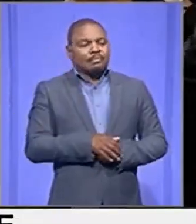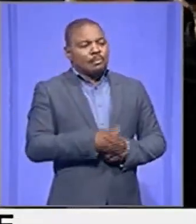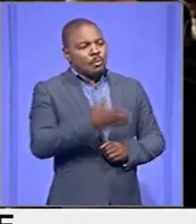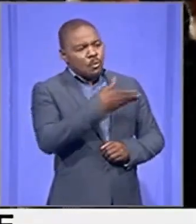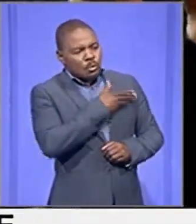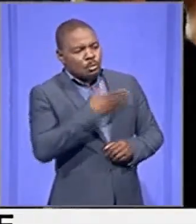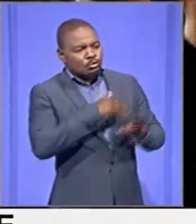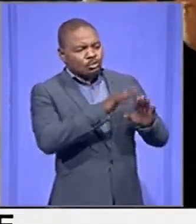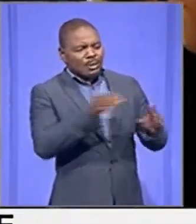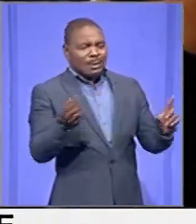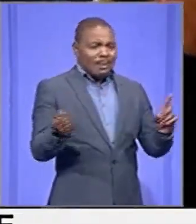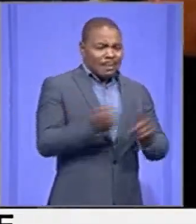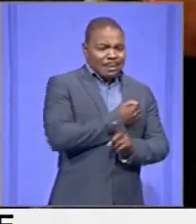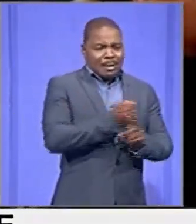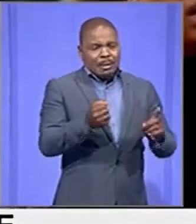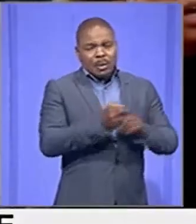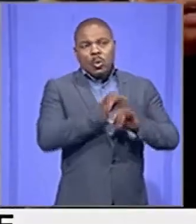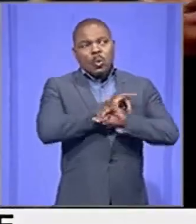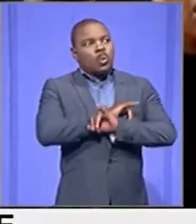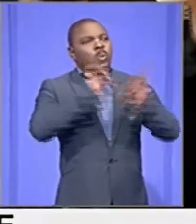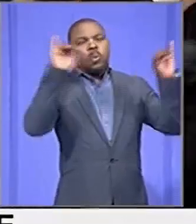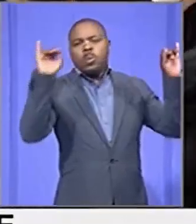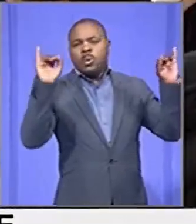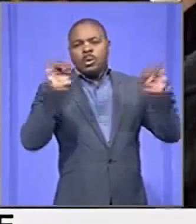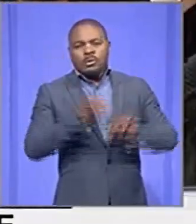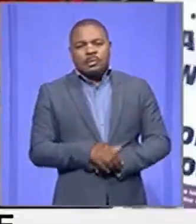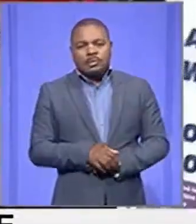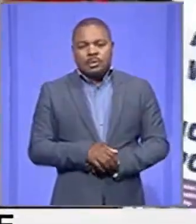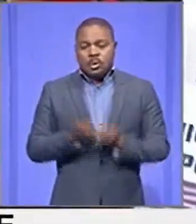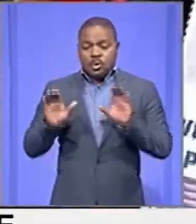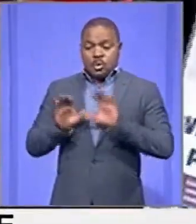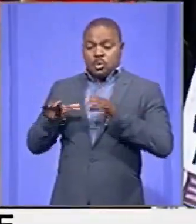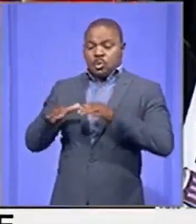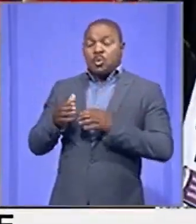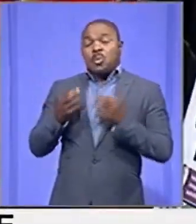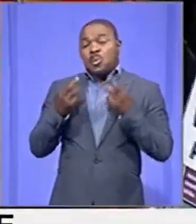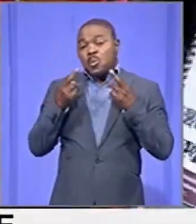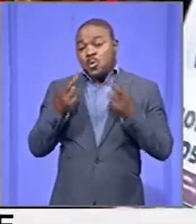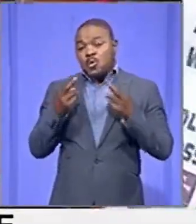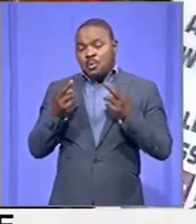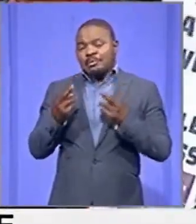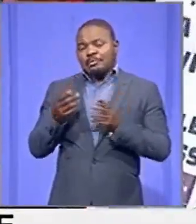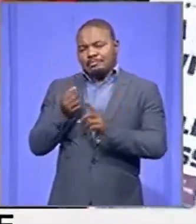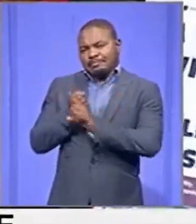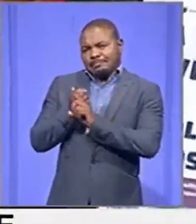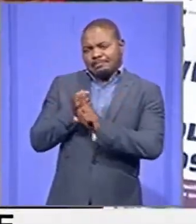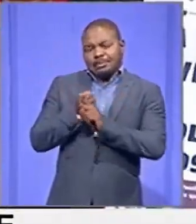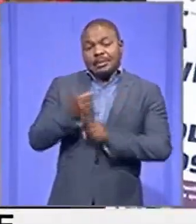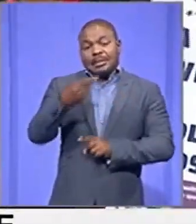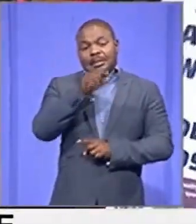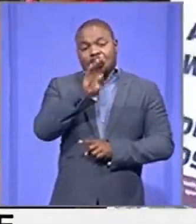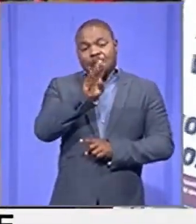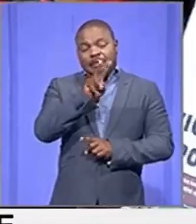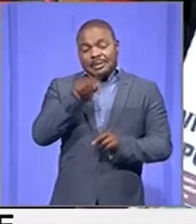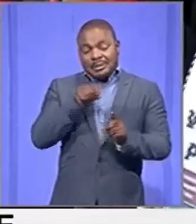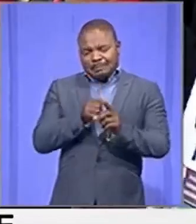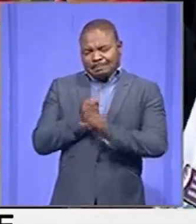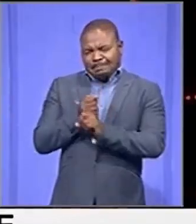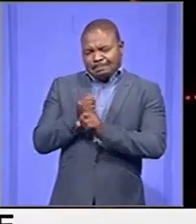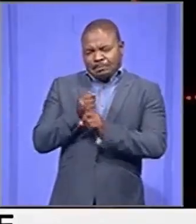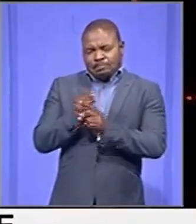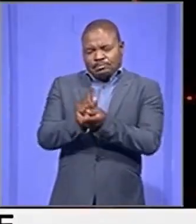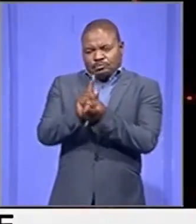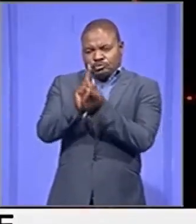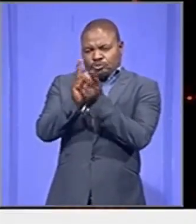le basadi le bana ga e laolege. Mokgatlho o solofela gore maiteko a one a go lwantsha GBV a tla dira